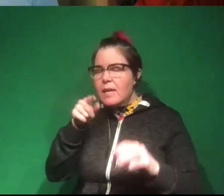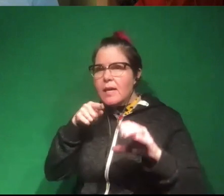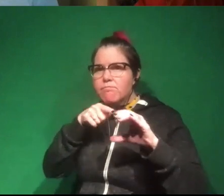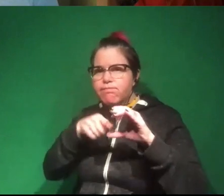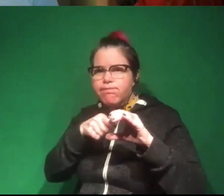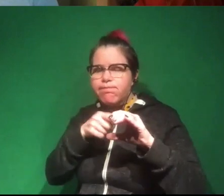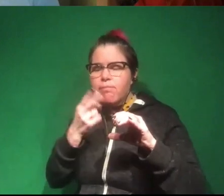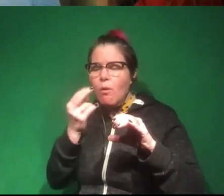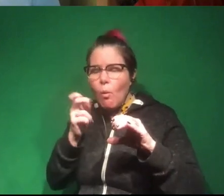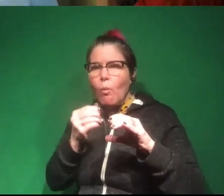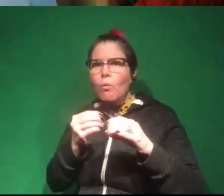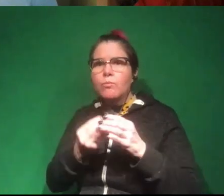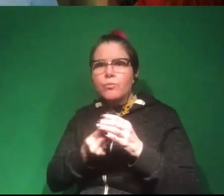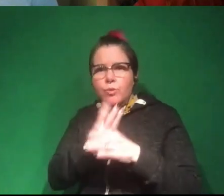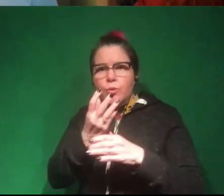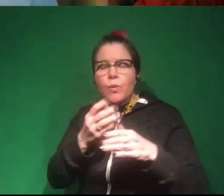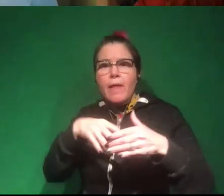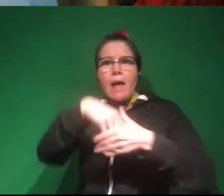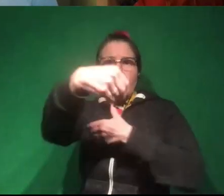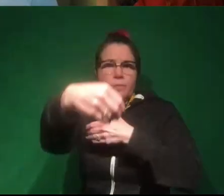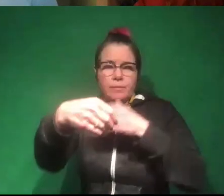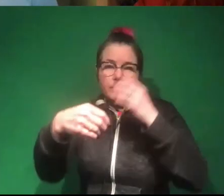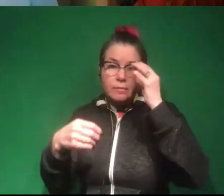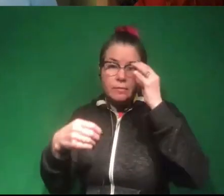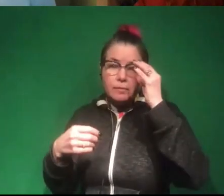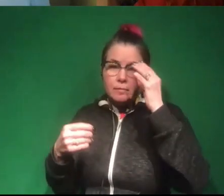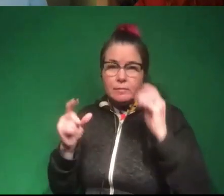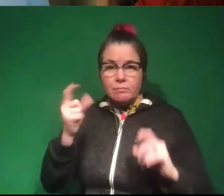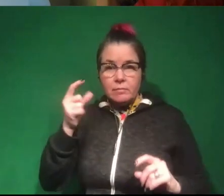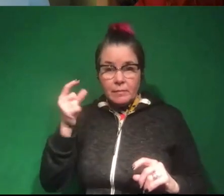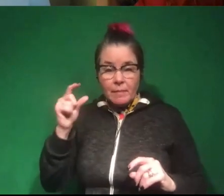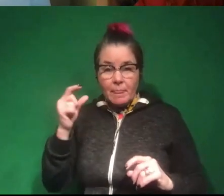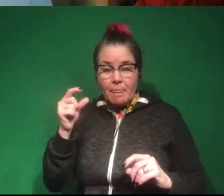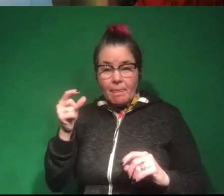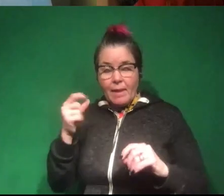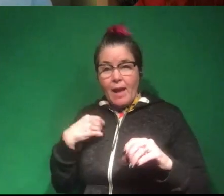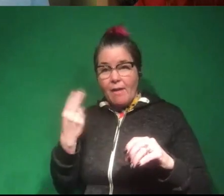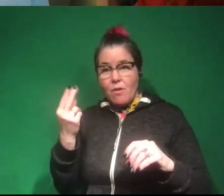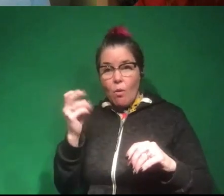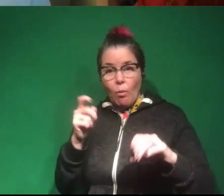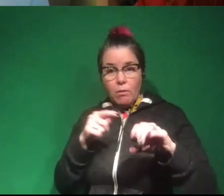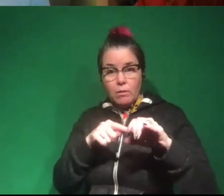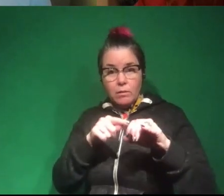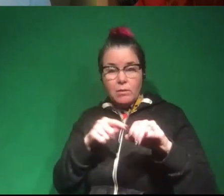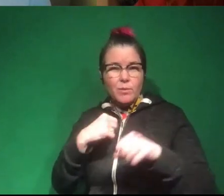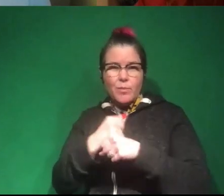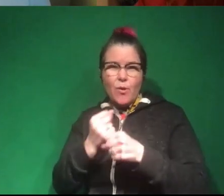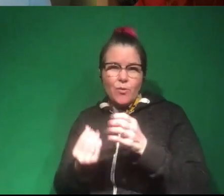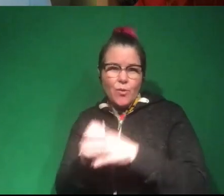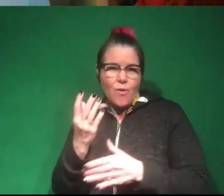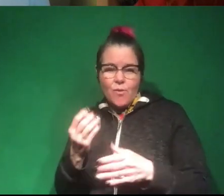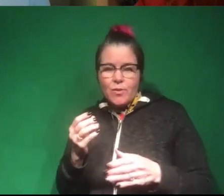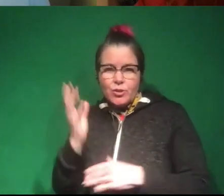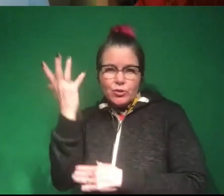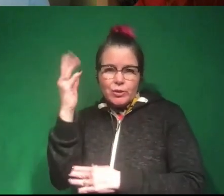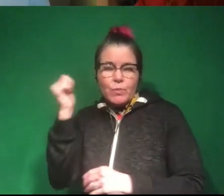in, grew, and then emerged. And now you have an acorn that has a hole in it. It's not going to germinate. Ants can